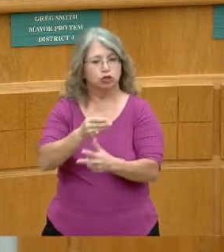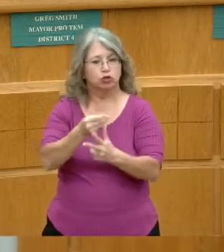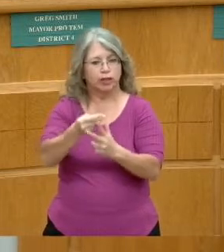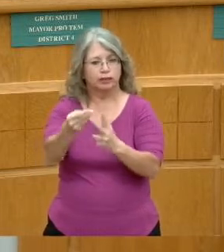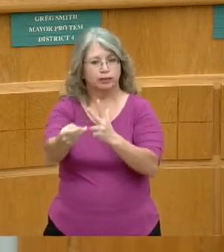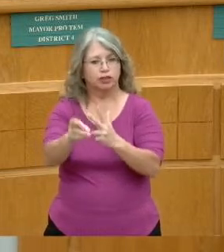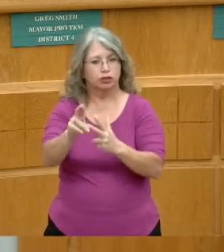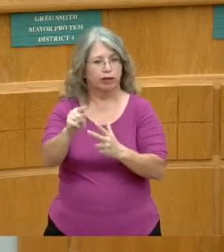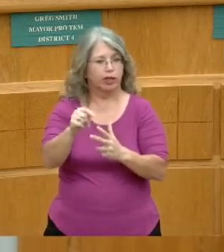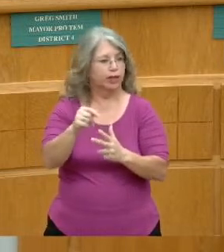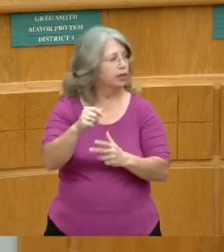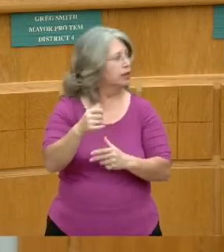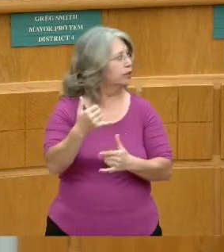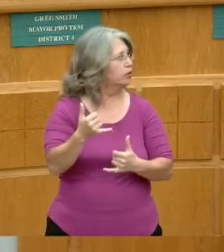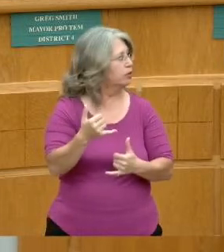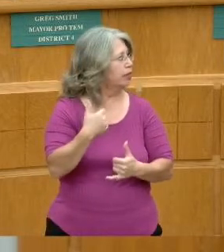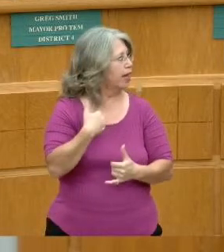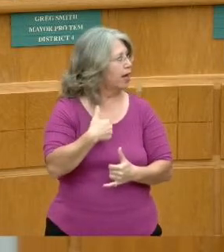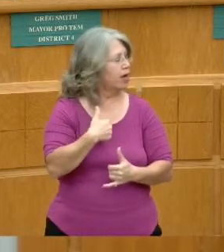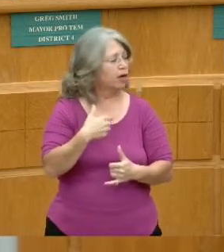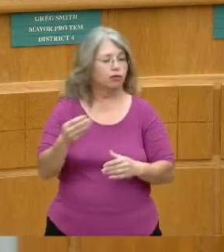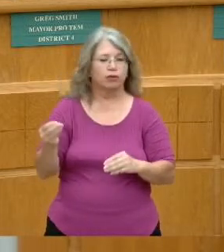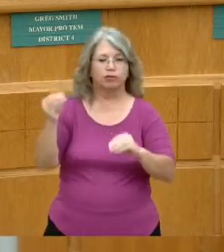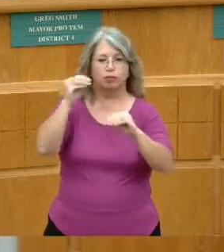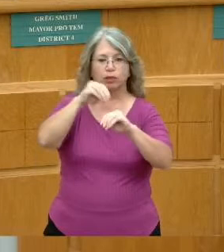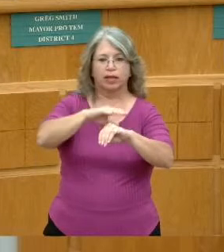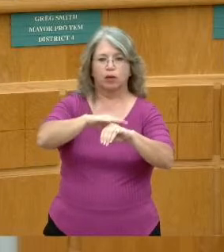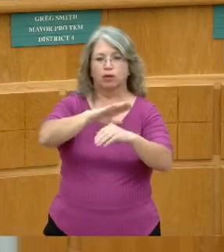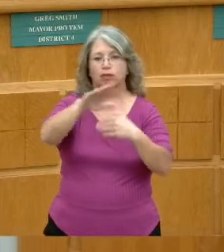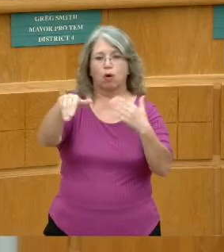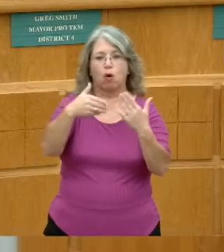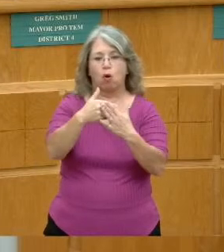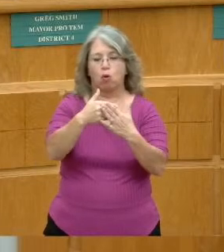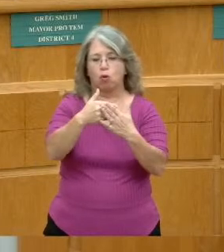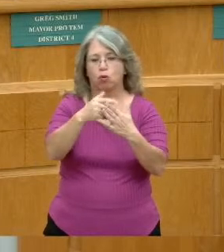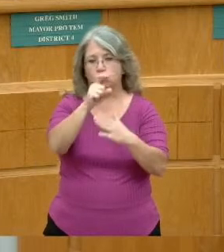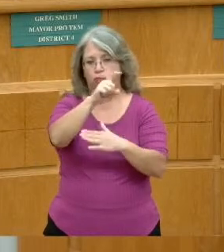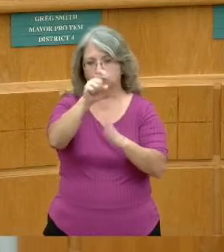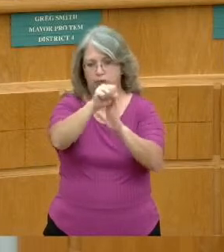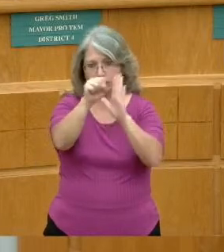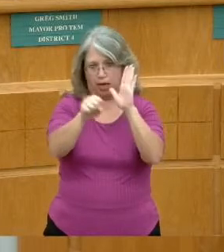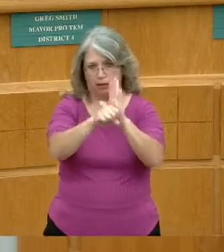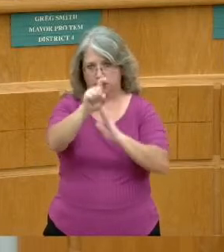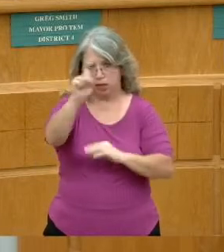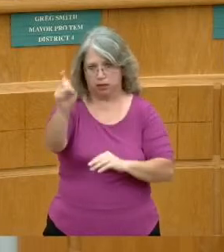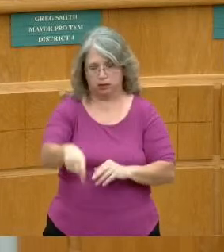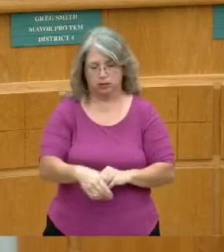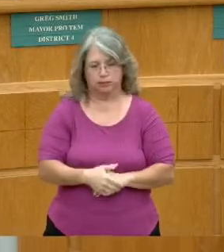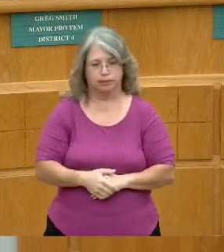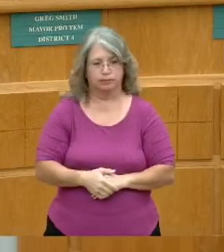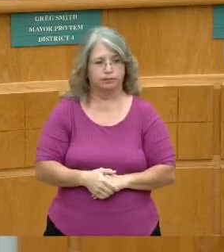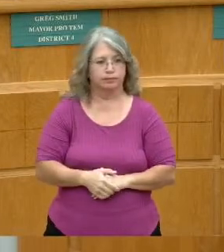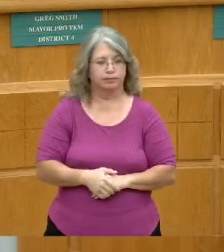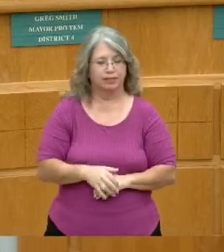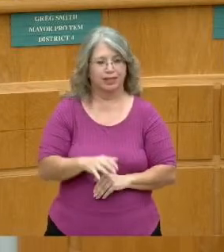Texas. So we've estimated it for every public health region in the state of Texas. This is as of